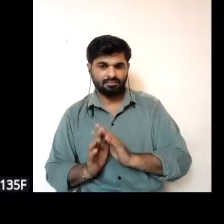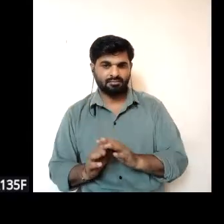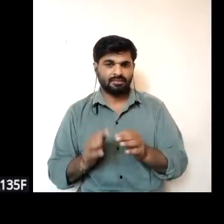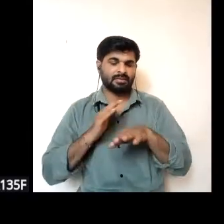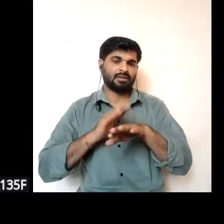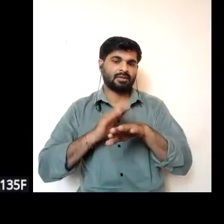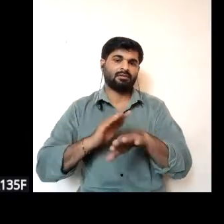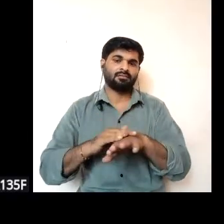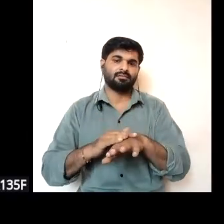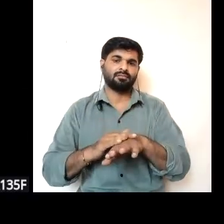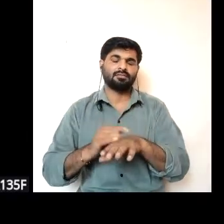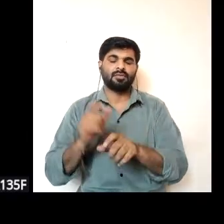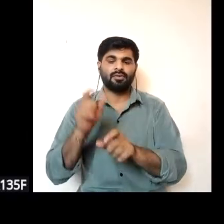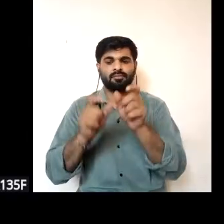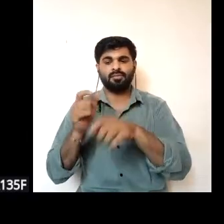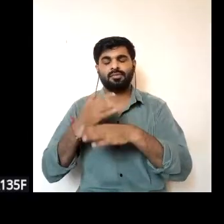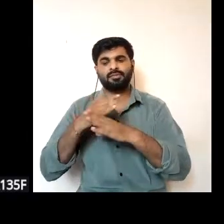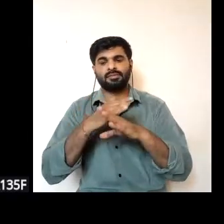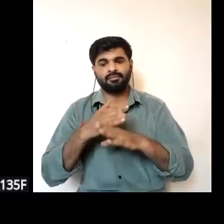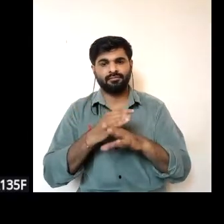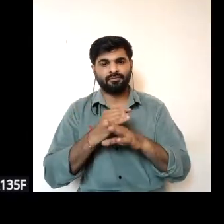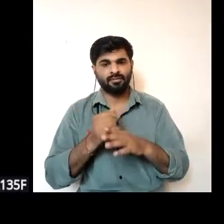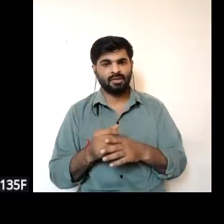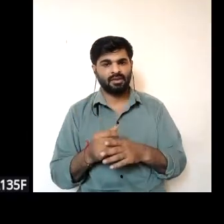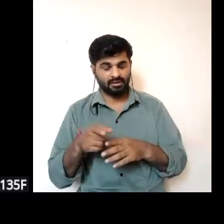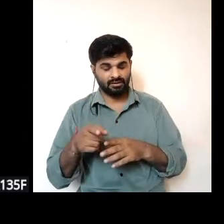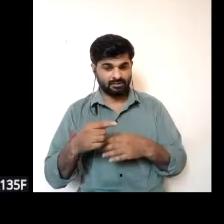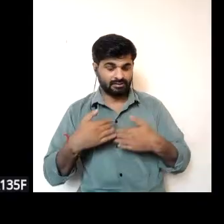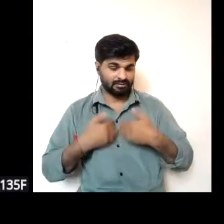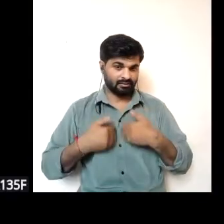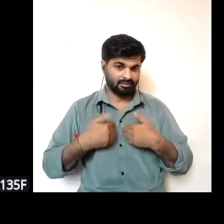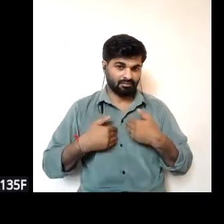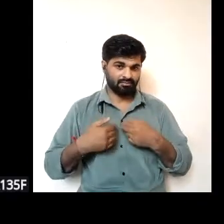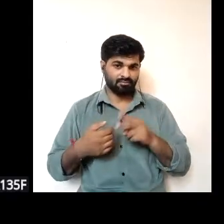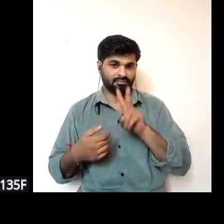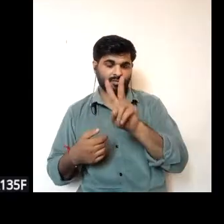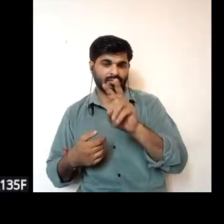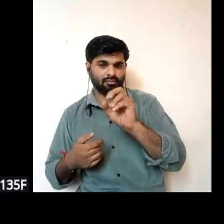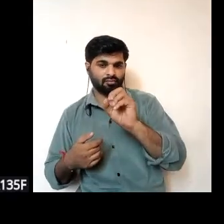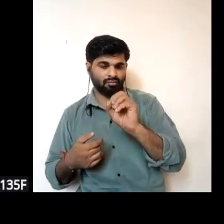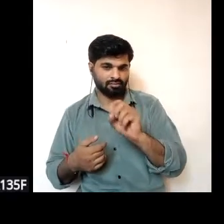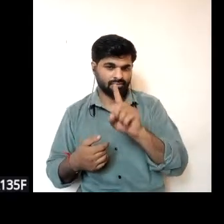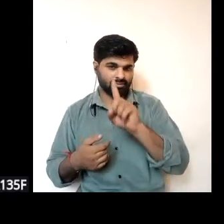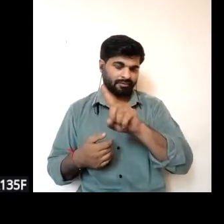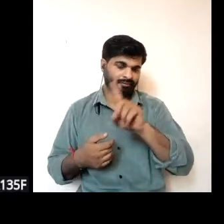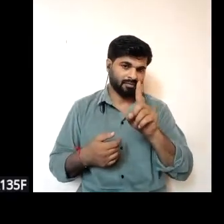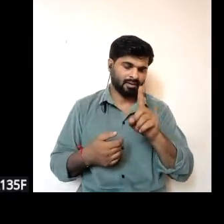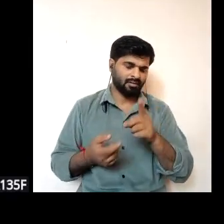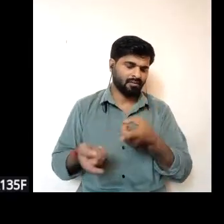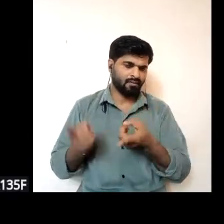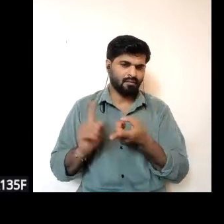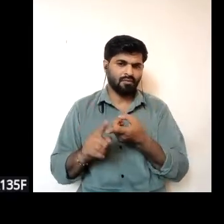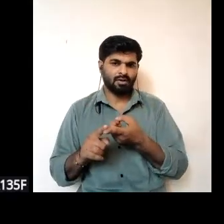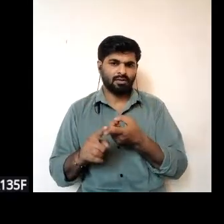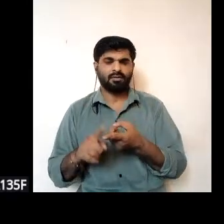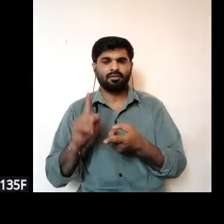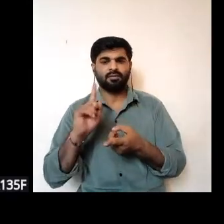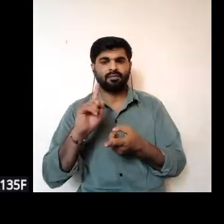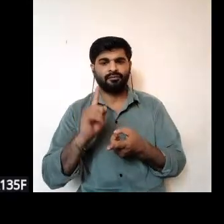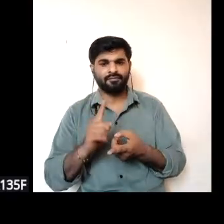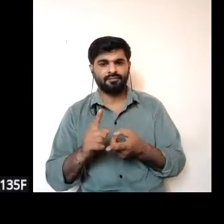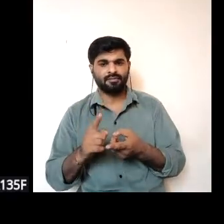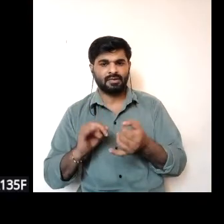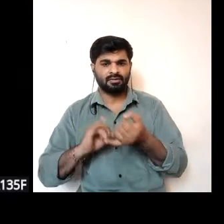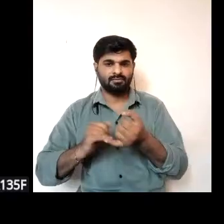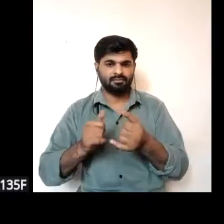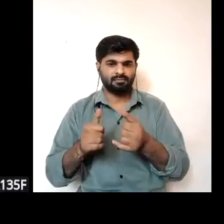shared. So interestingly, 2011, when it happened, one of the census commissioner at that time